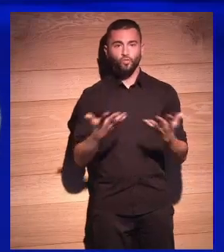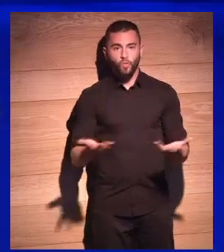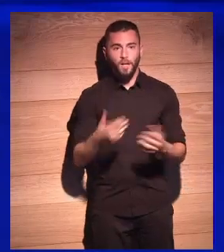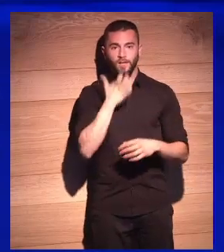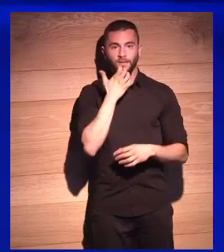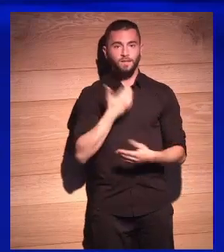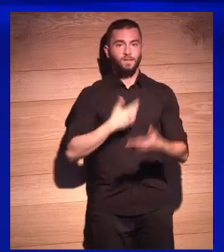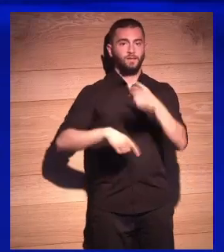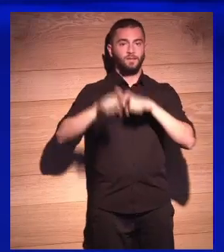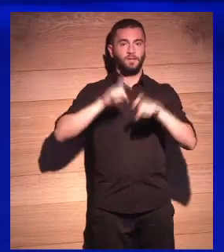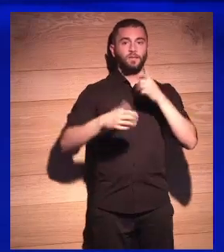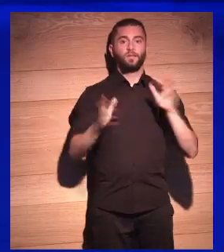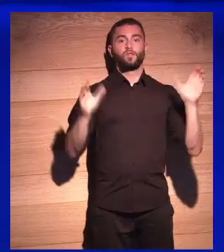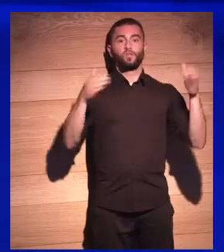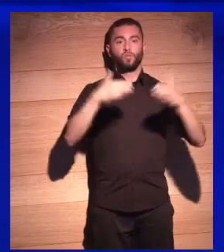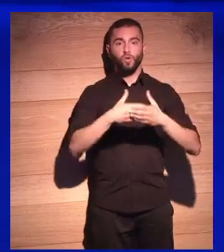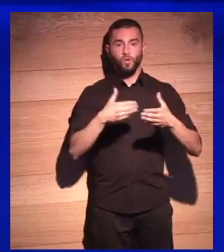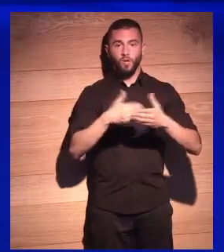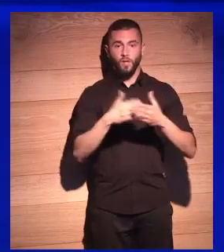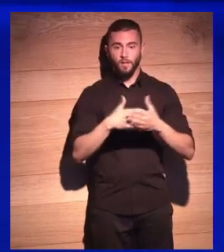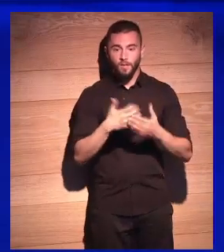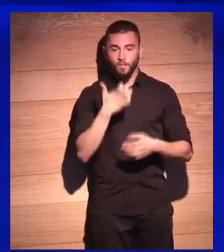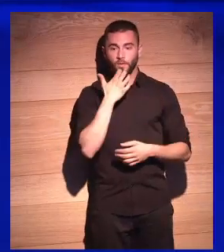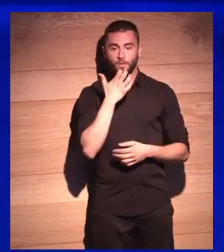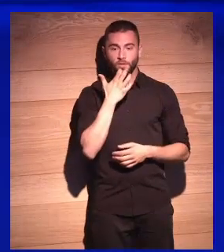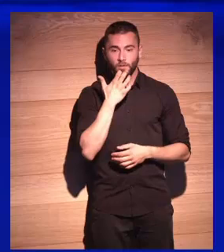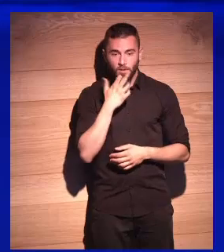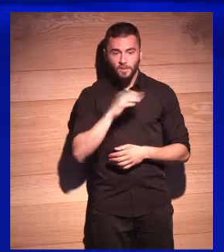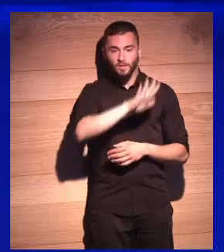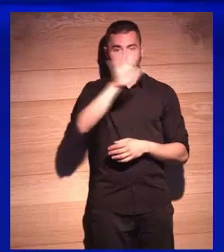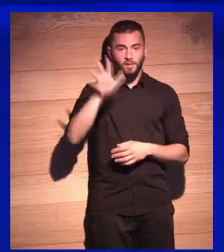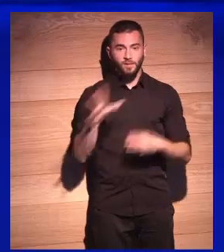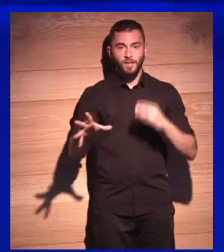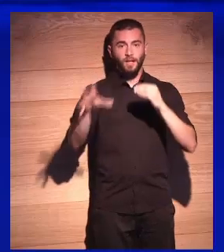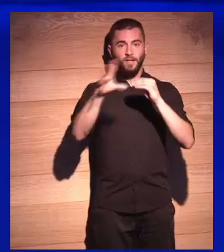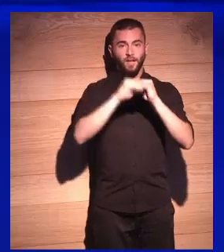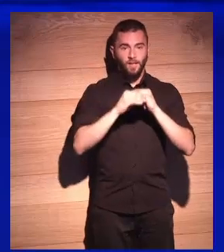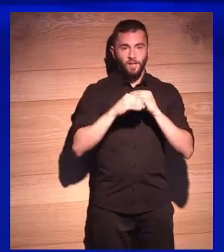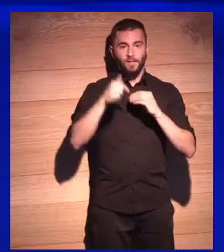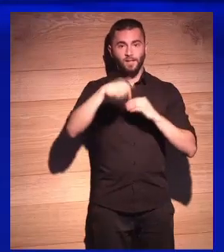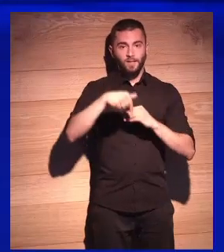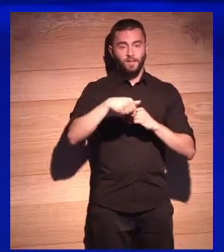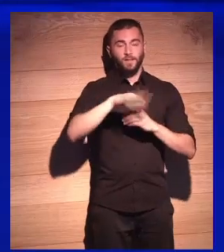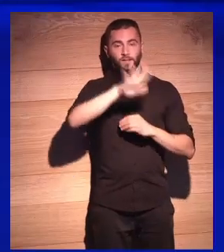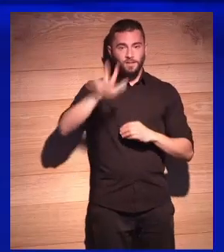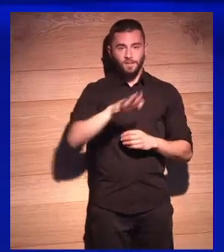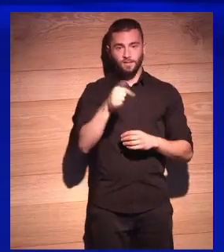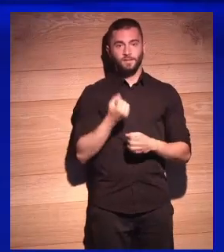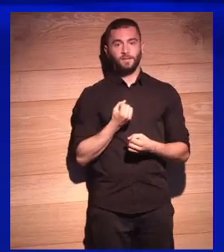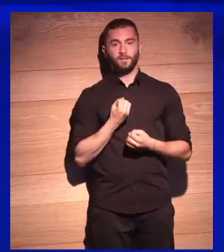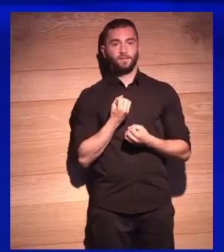if we're going back to the collective, if the big contribution of Western civilization, which is the individual